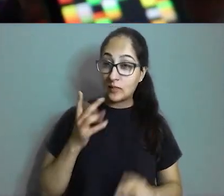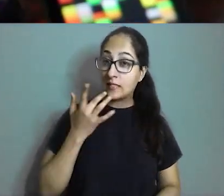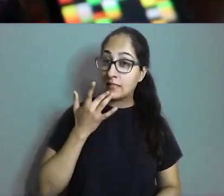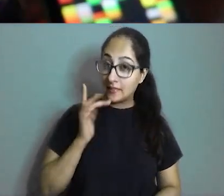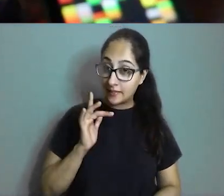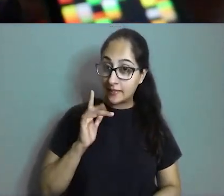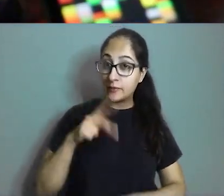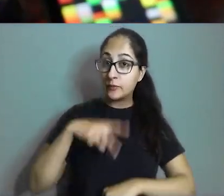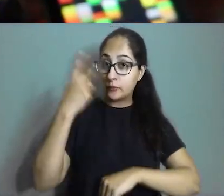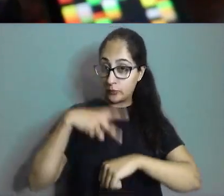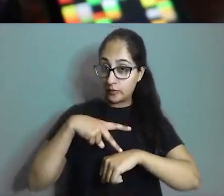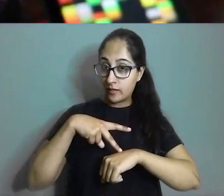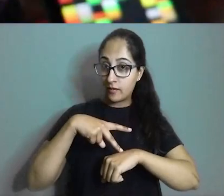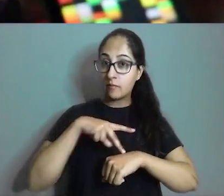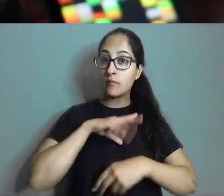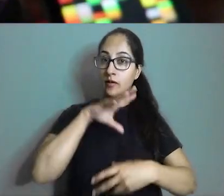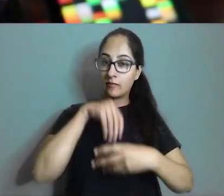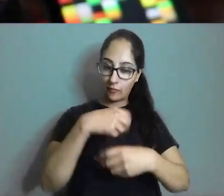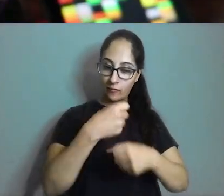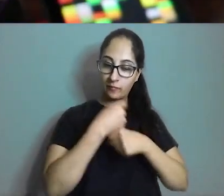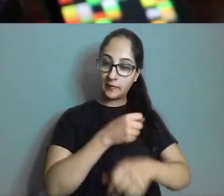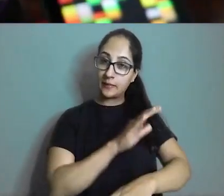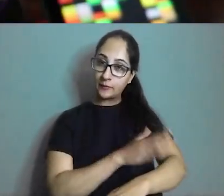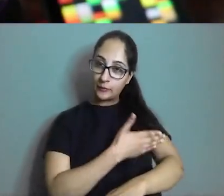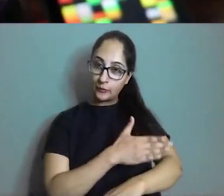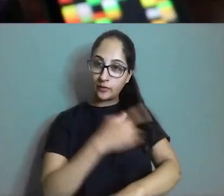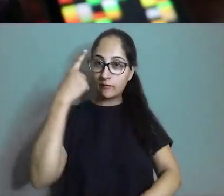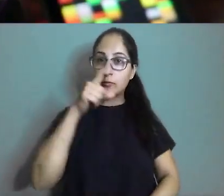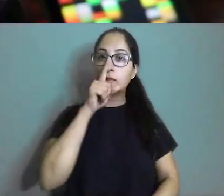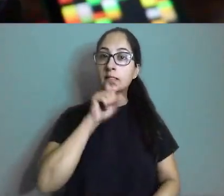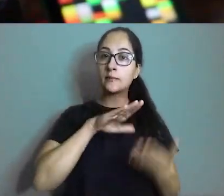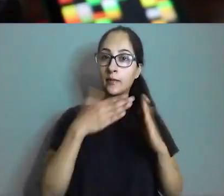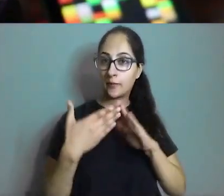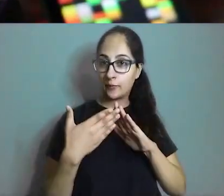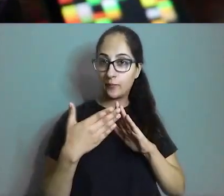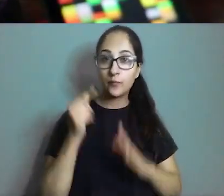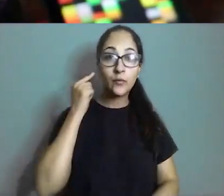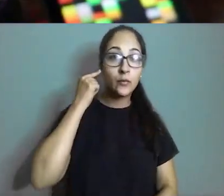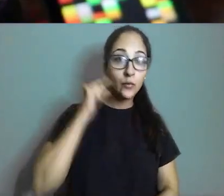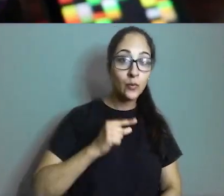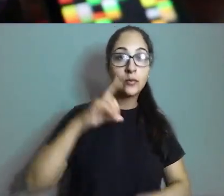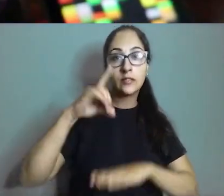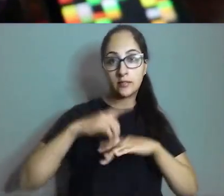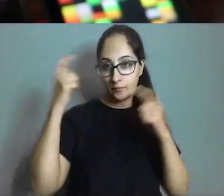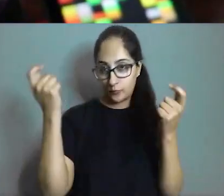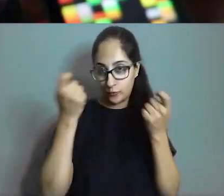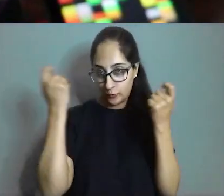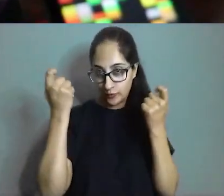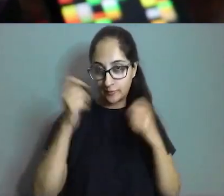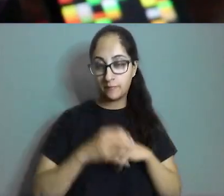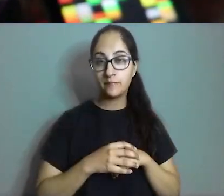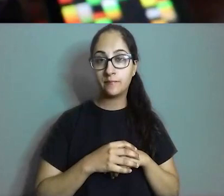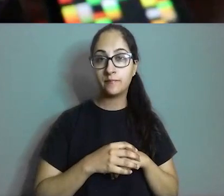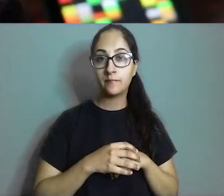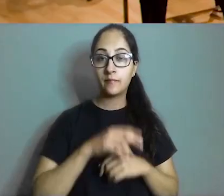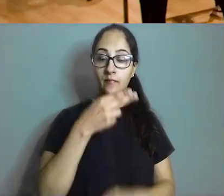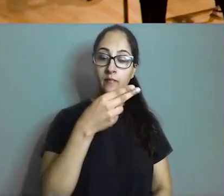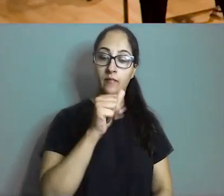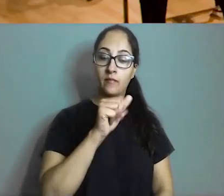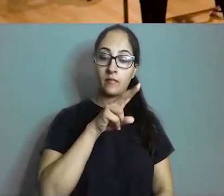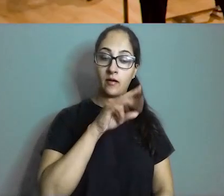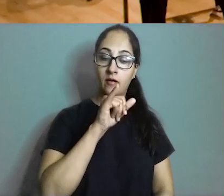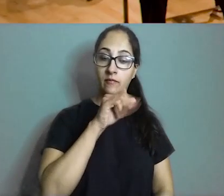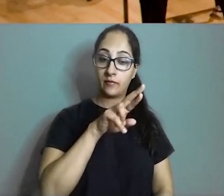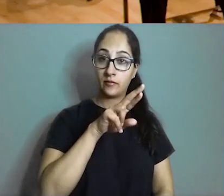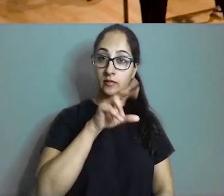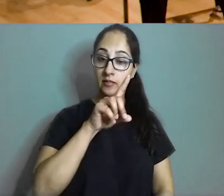to create music for the Jamaat. In both cases, on Maulana Hazar Imam's Golden and Diamond Jubilee, I was commissioned to